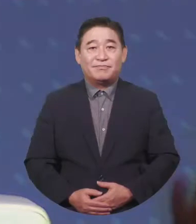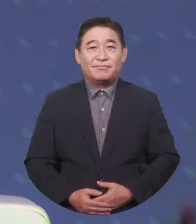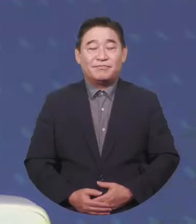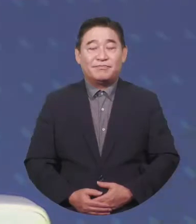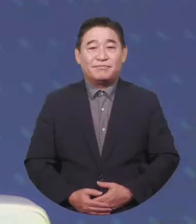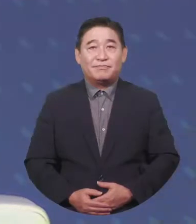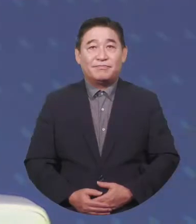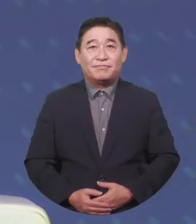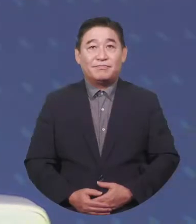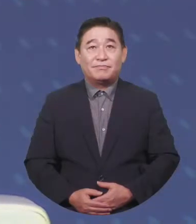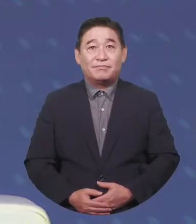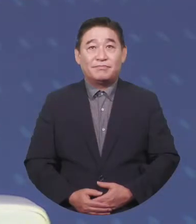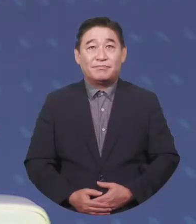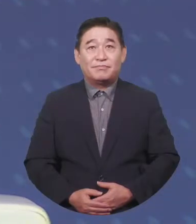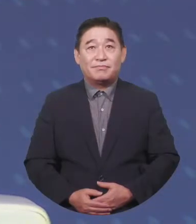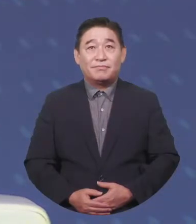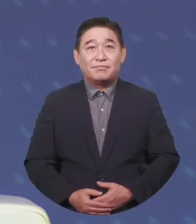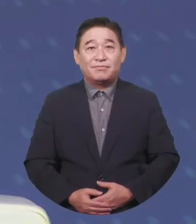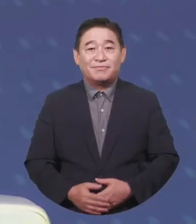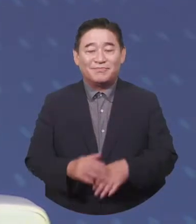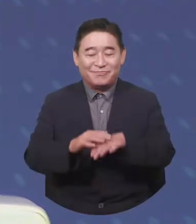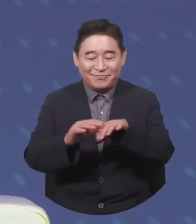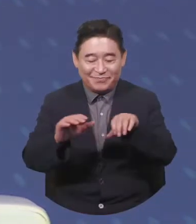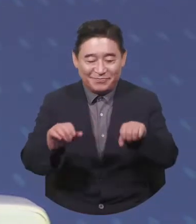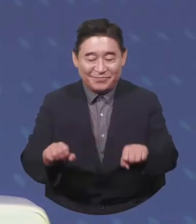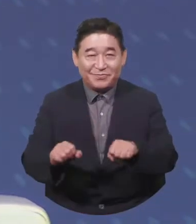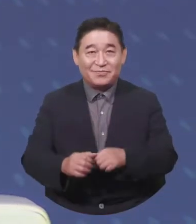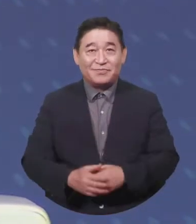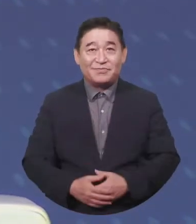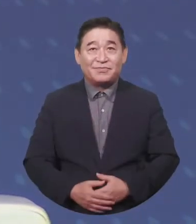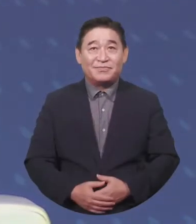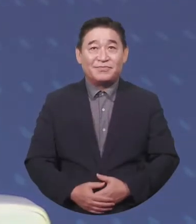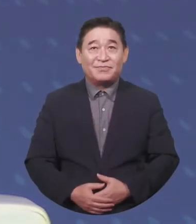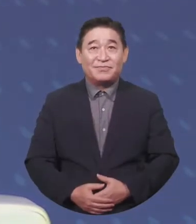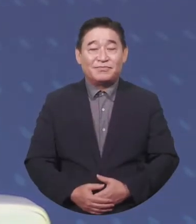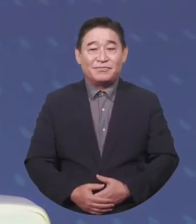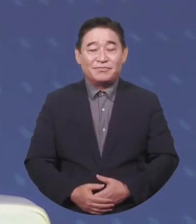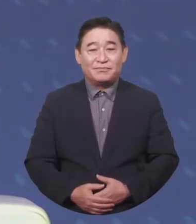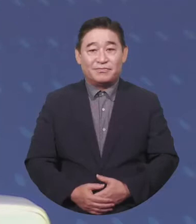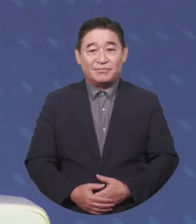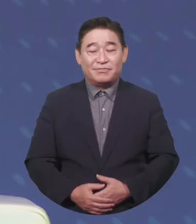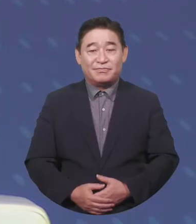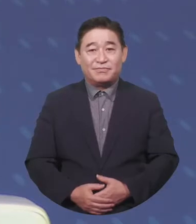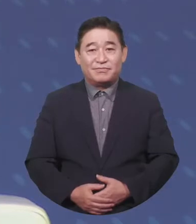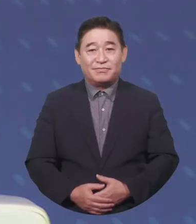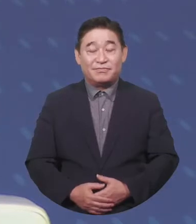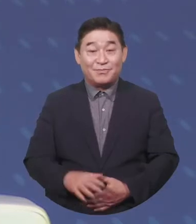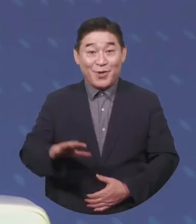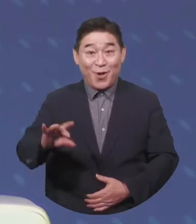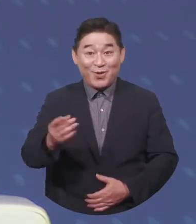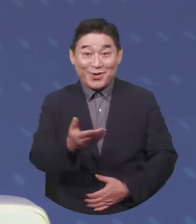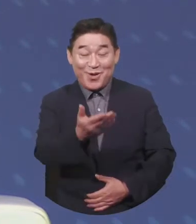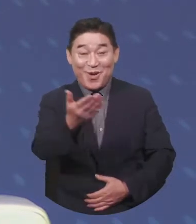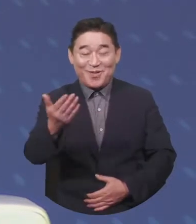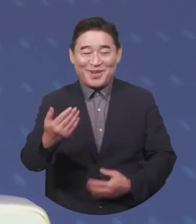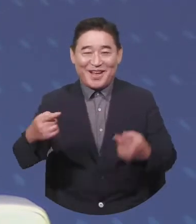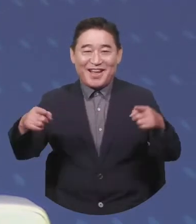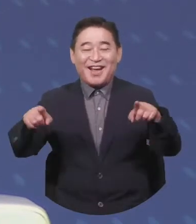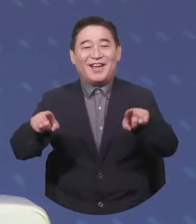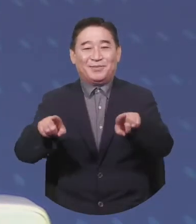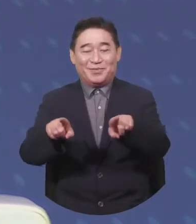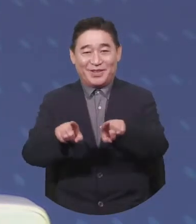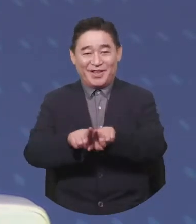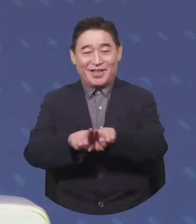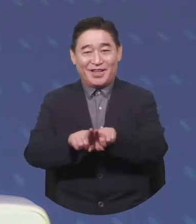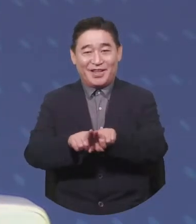Good afternoon. Can everyone hear me? Yeah, perfect. Let me start by saying it is an absolute pleasure to be back at the Seoul